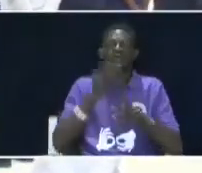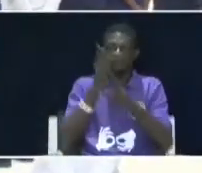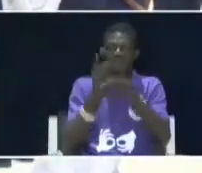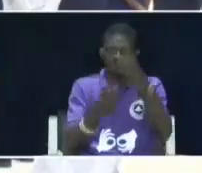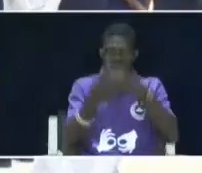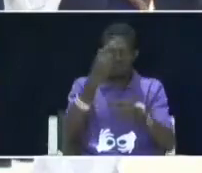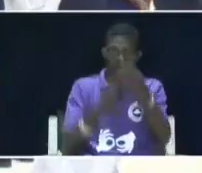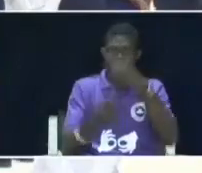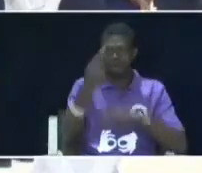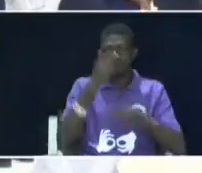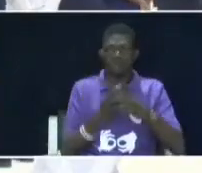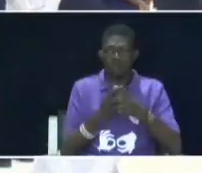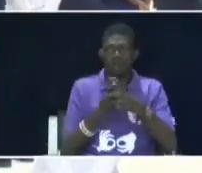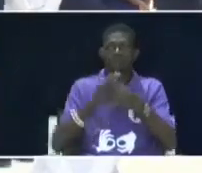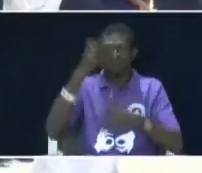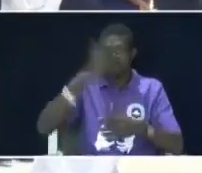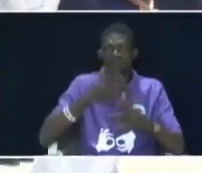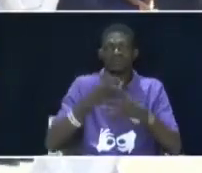Keep coming.